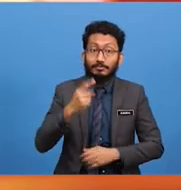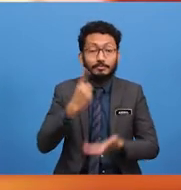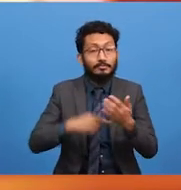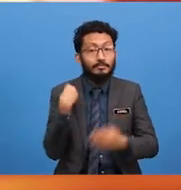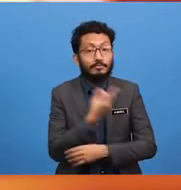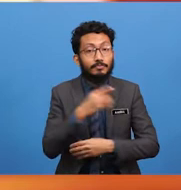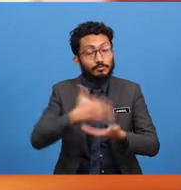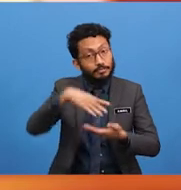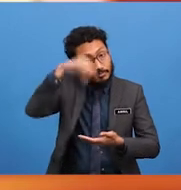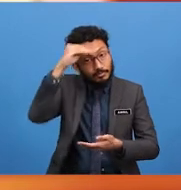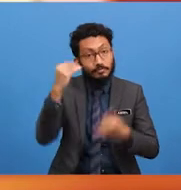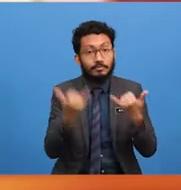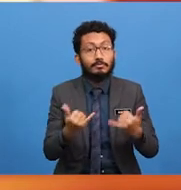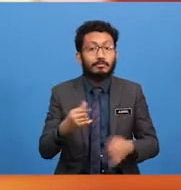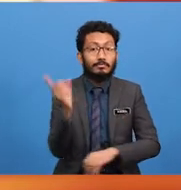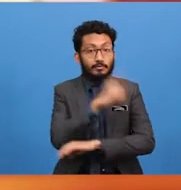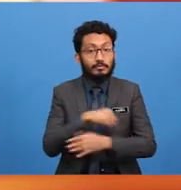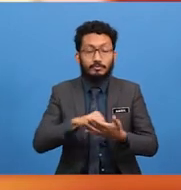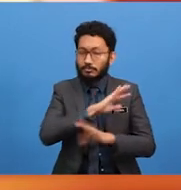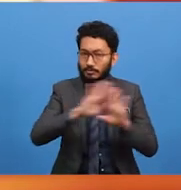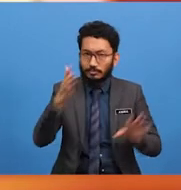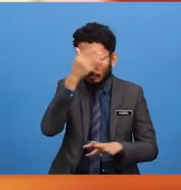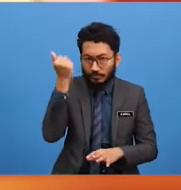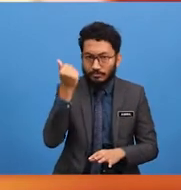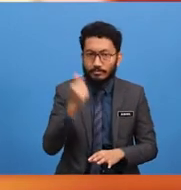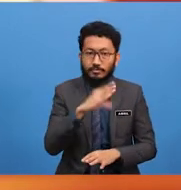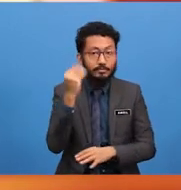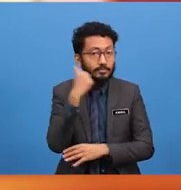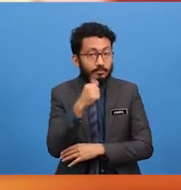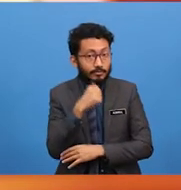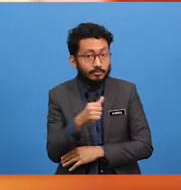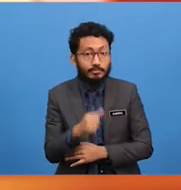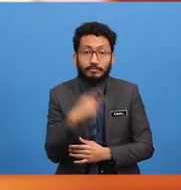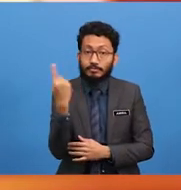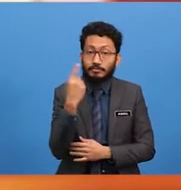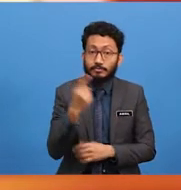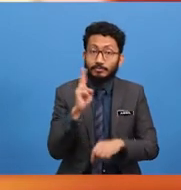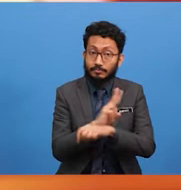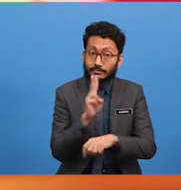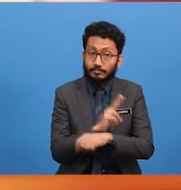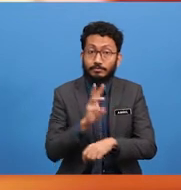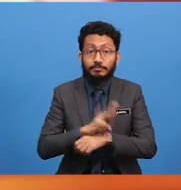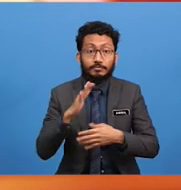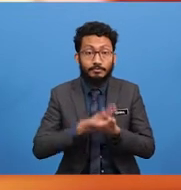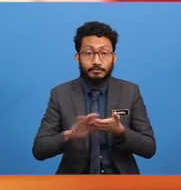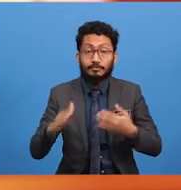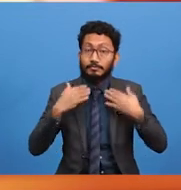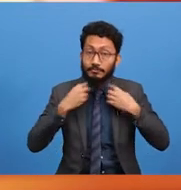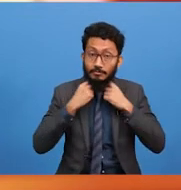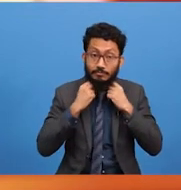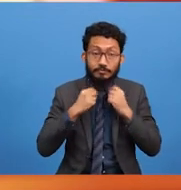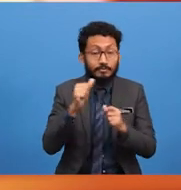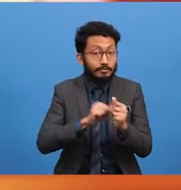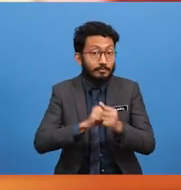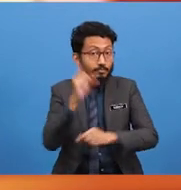learned today. Don't forget, boys and girls, always wear clean clothes every